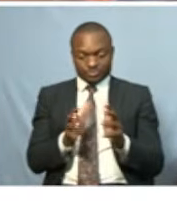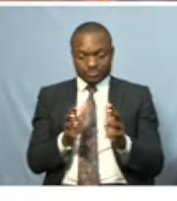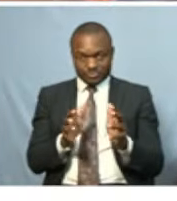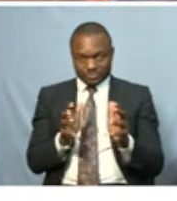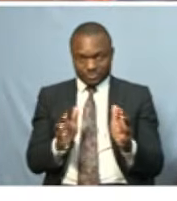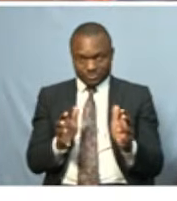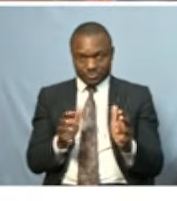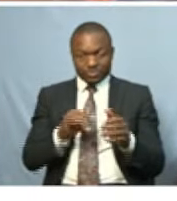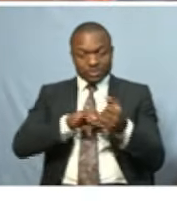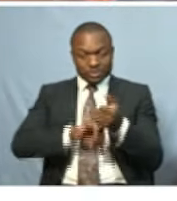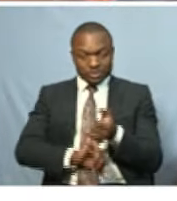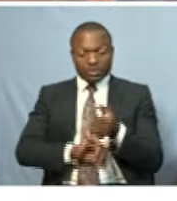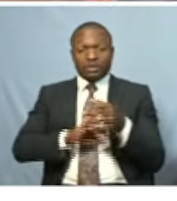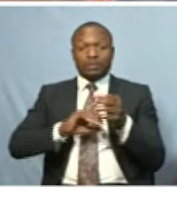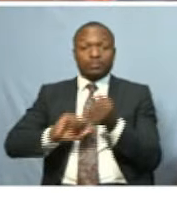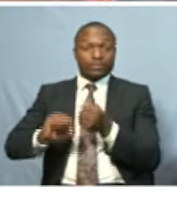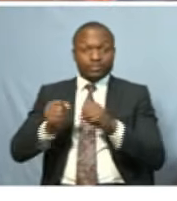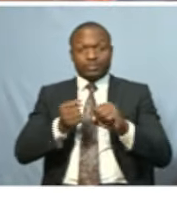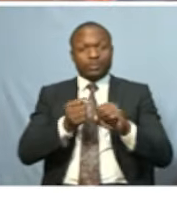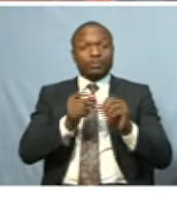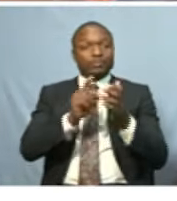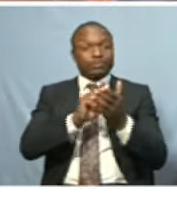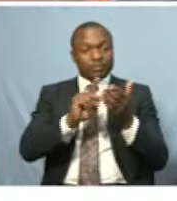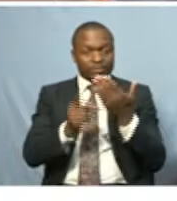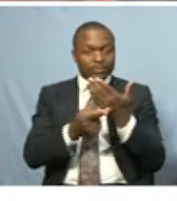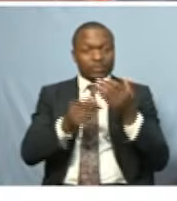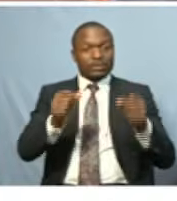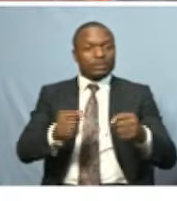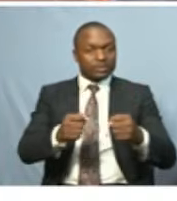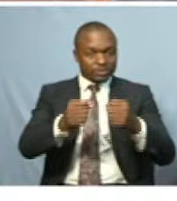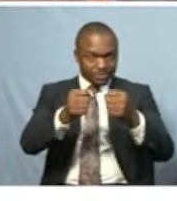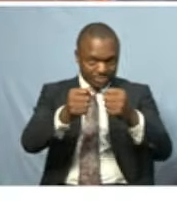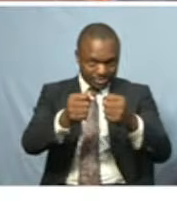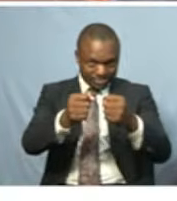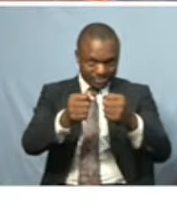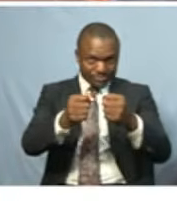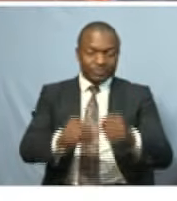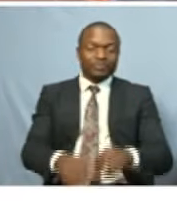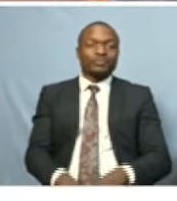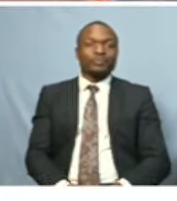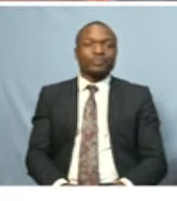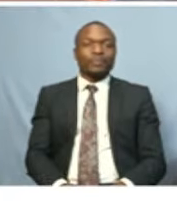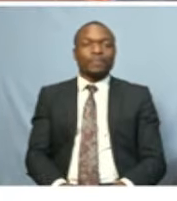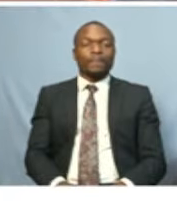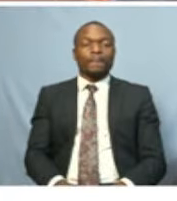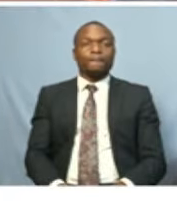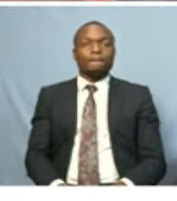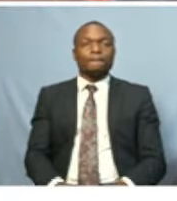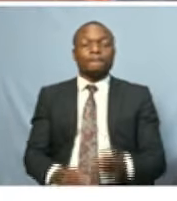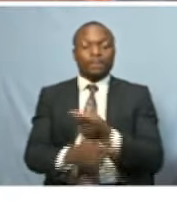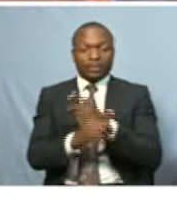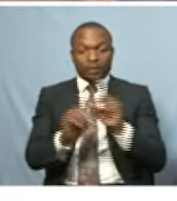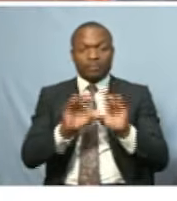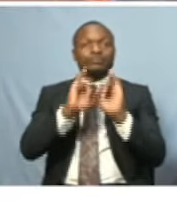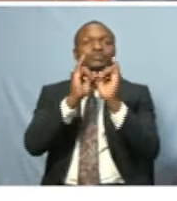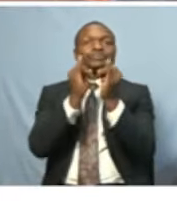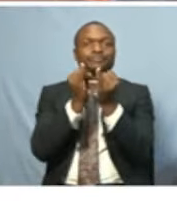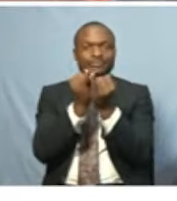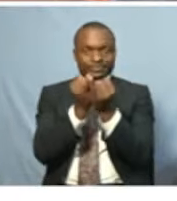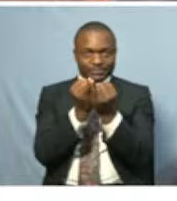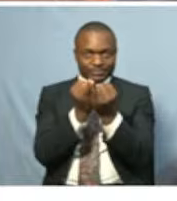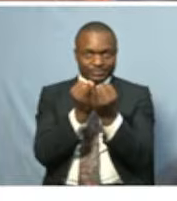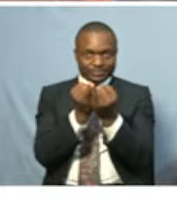of social protection programs, the strengthening of democratic institutions,